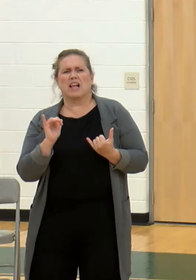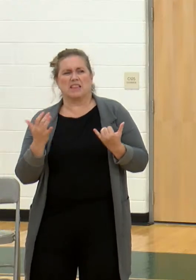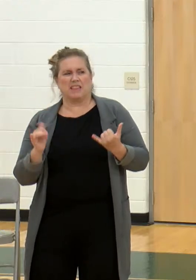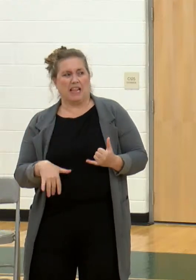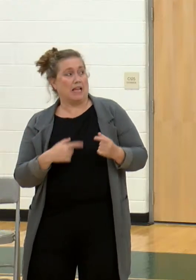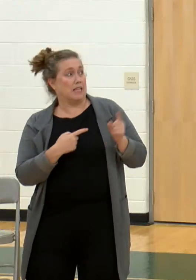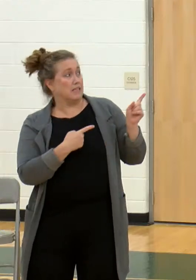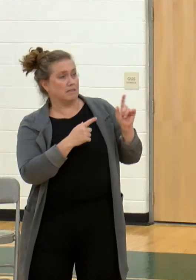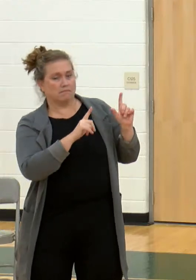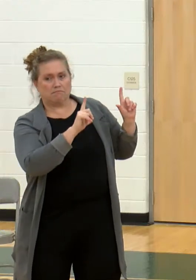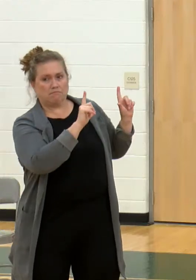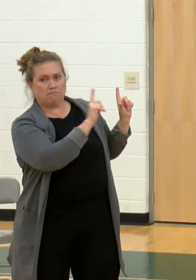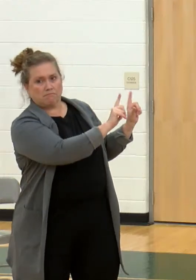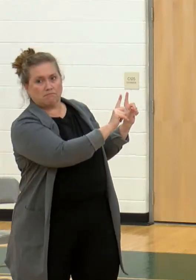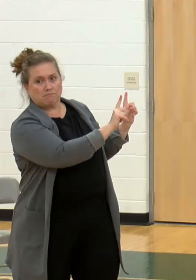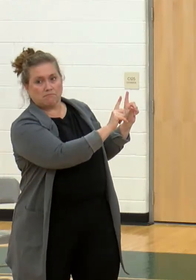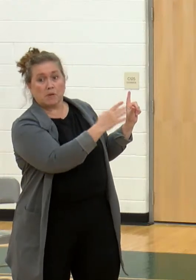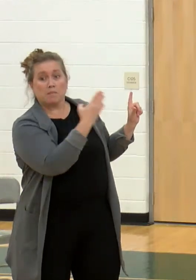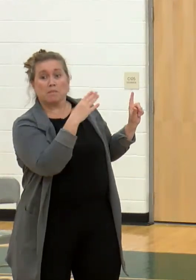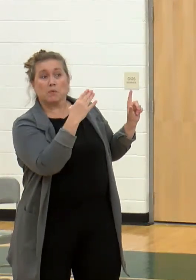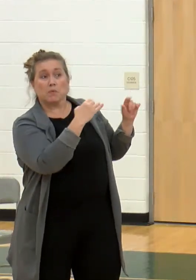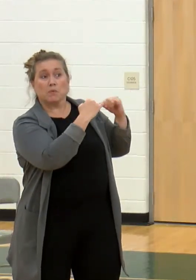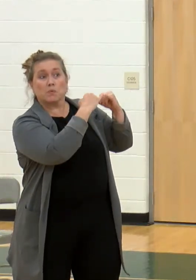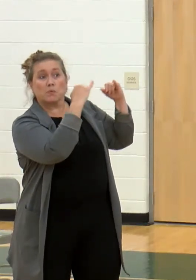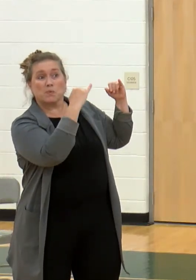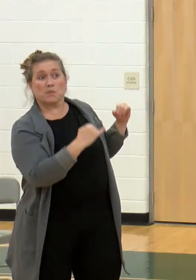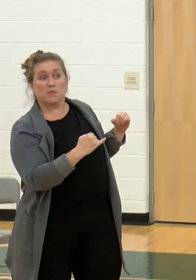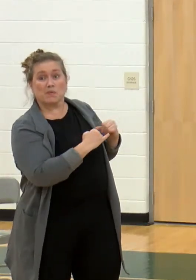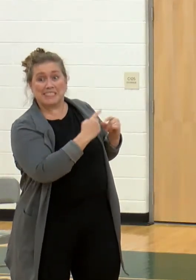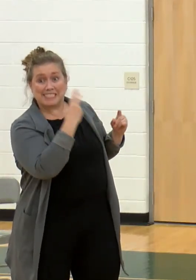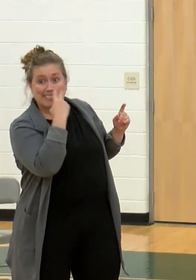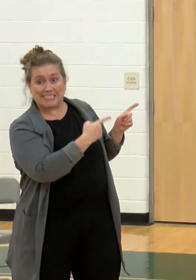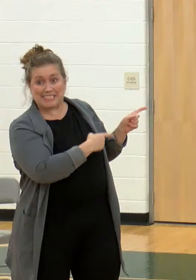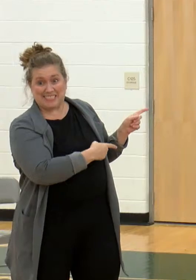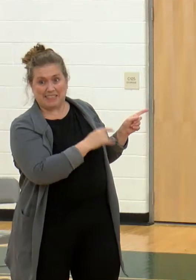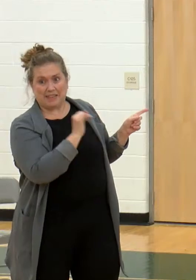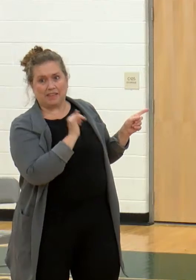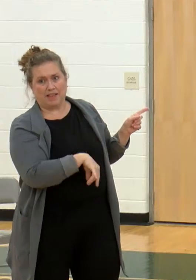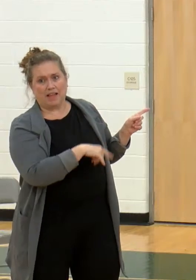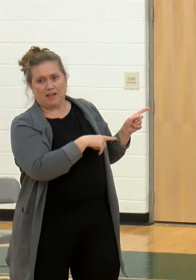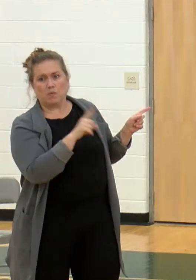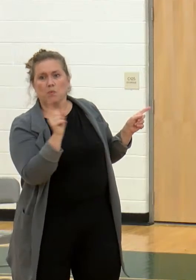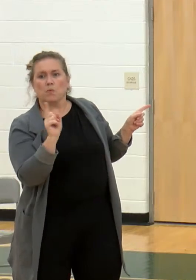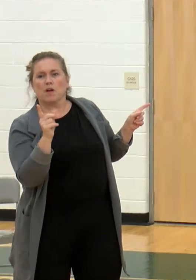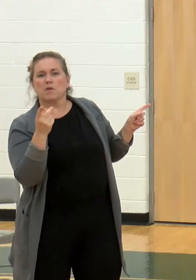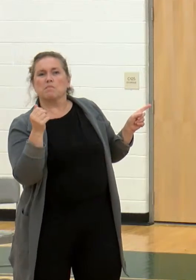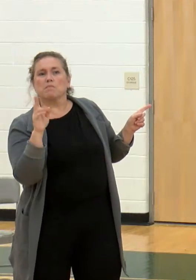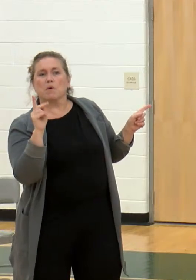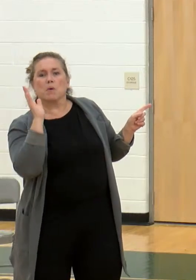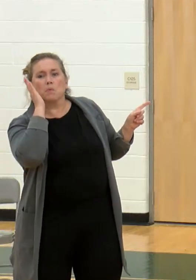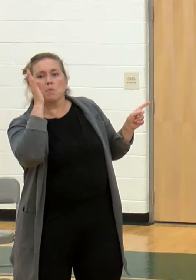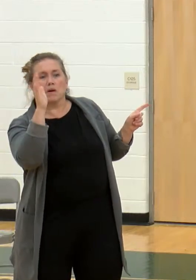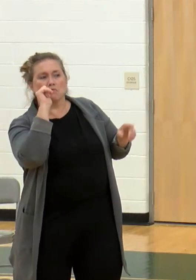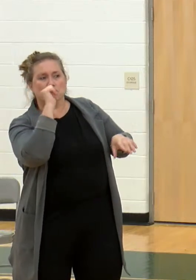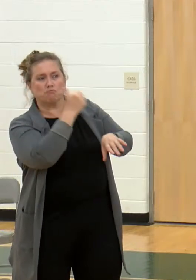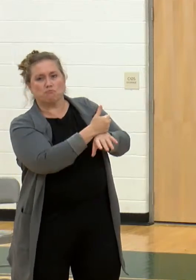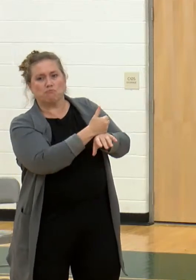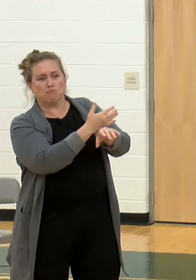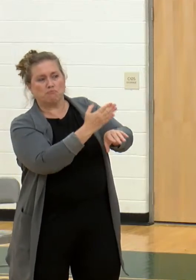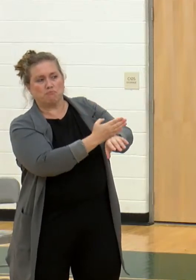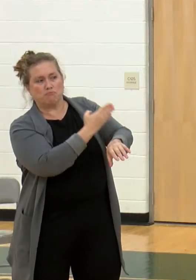is, roughly the outline of the project itself and the property boundaries of